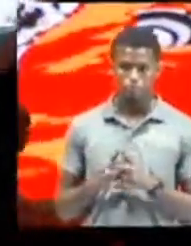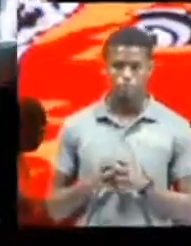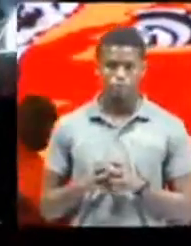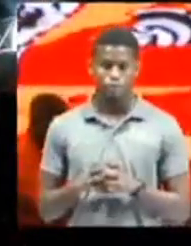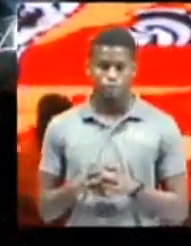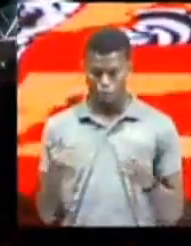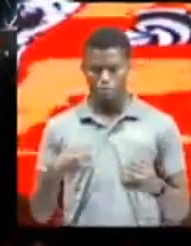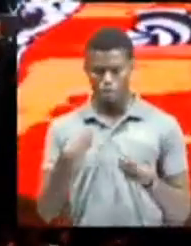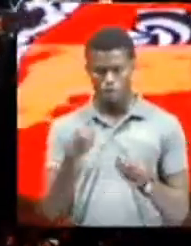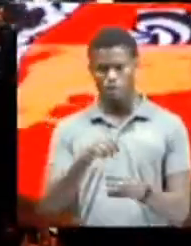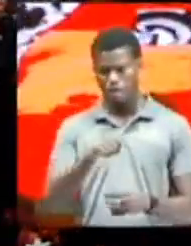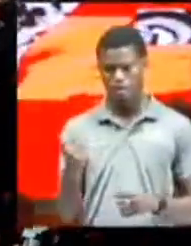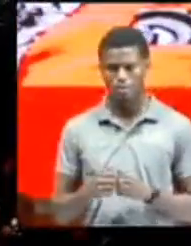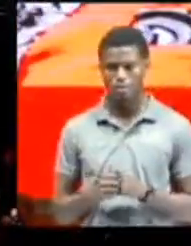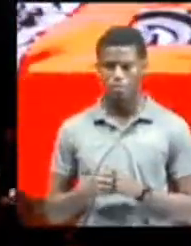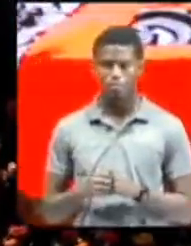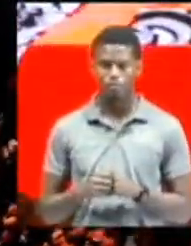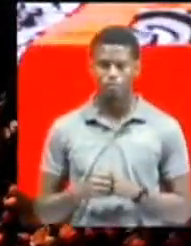In 2015,